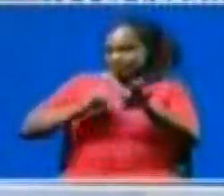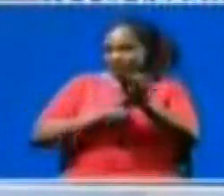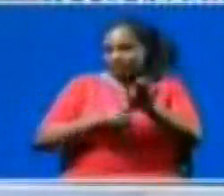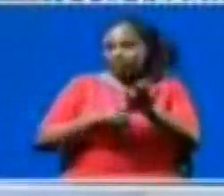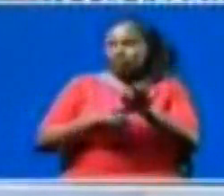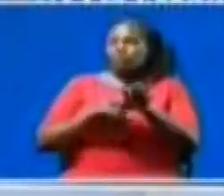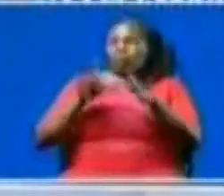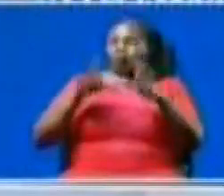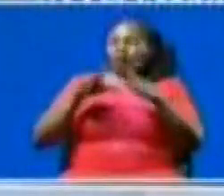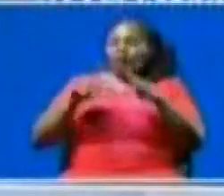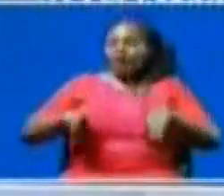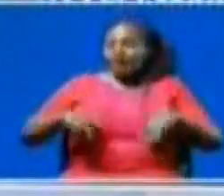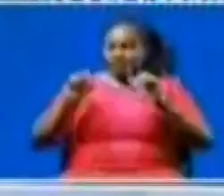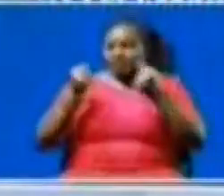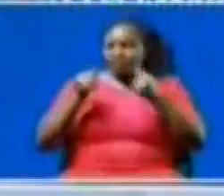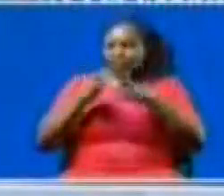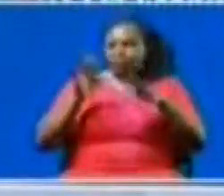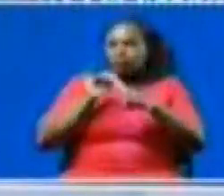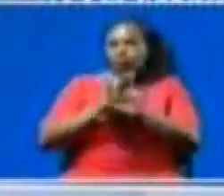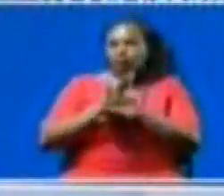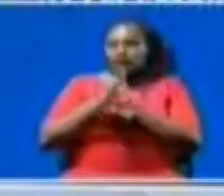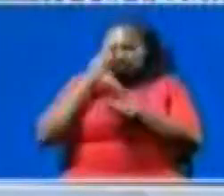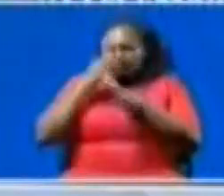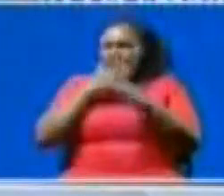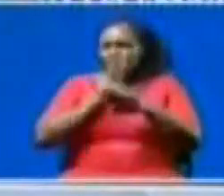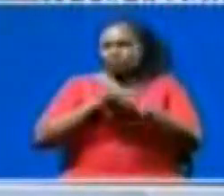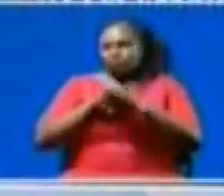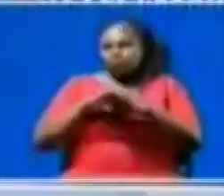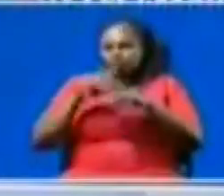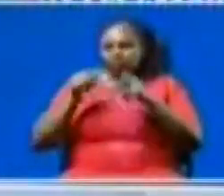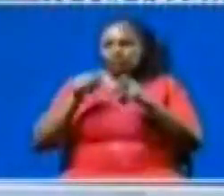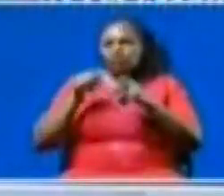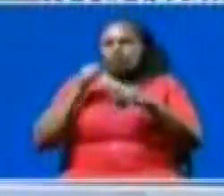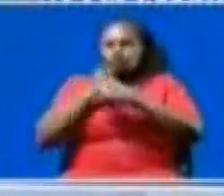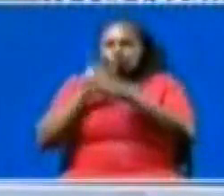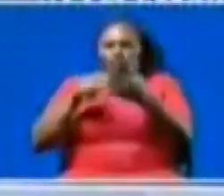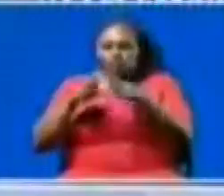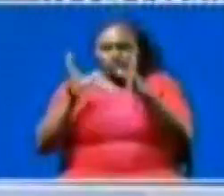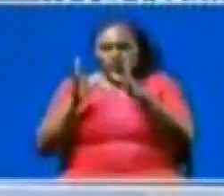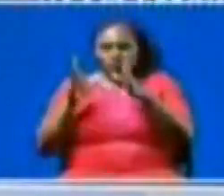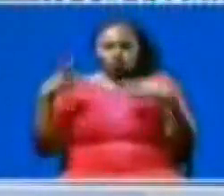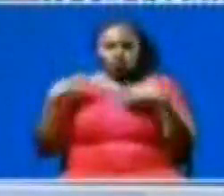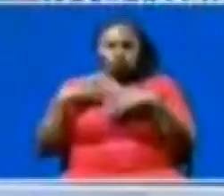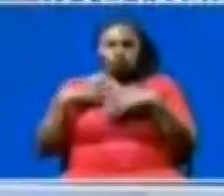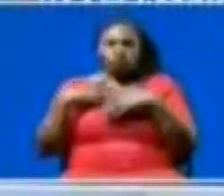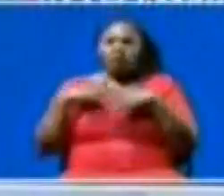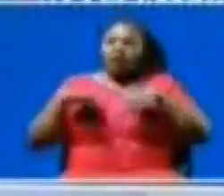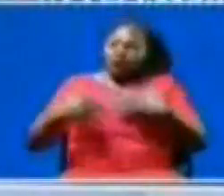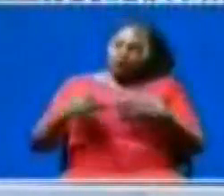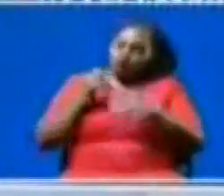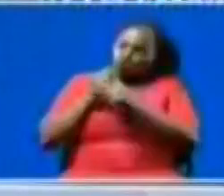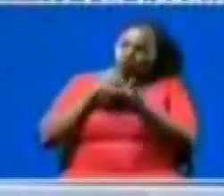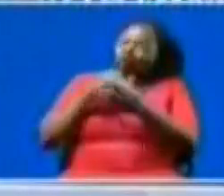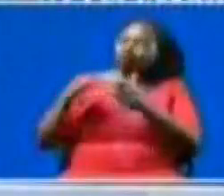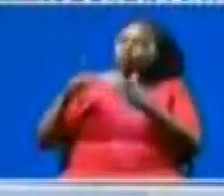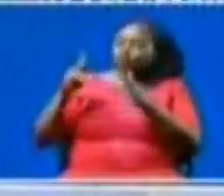are preserved through early diagnosis and proper treatment. But it's not what they are doing that will shock you. It's how they are doing